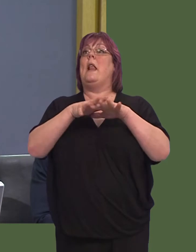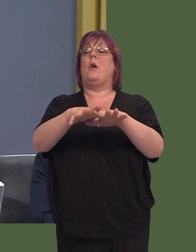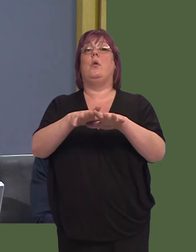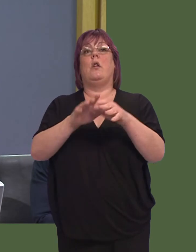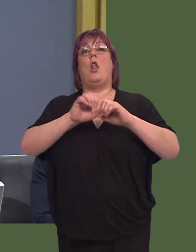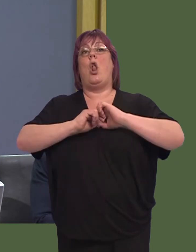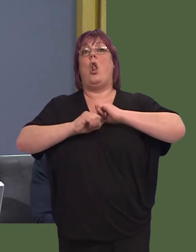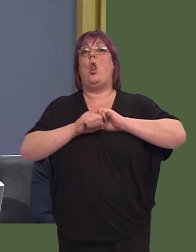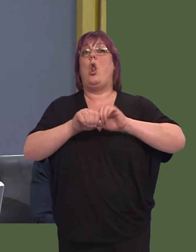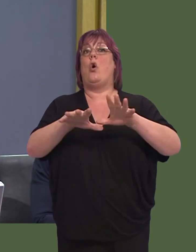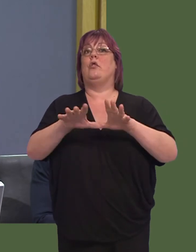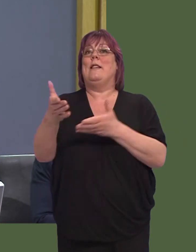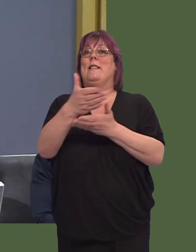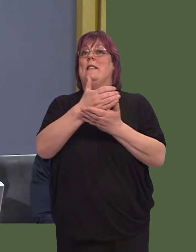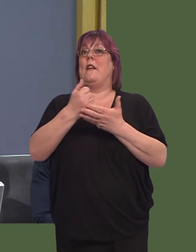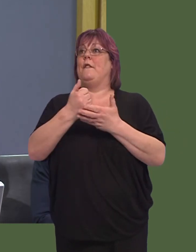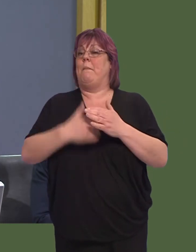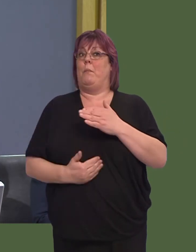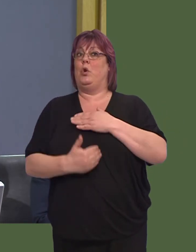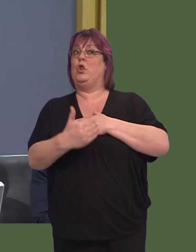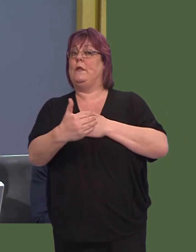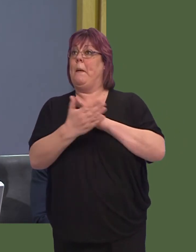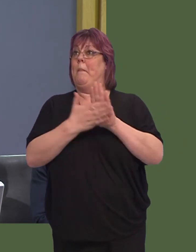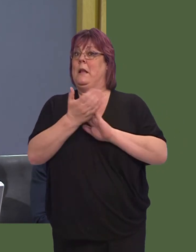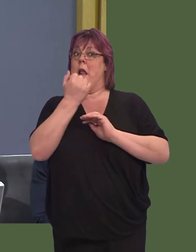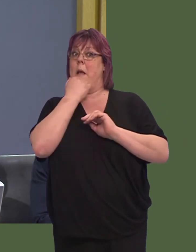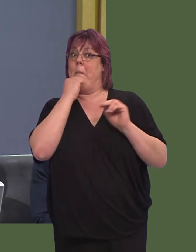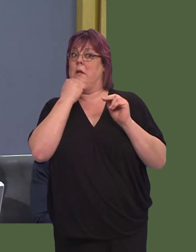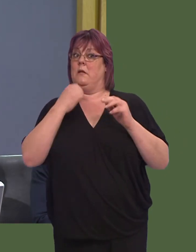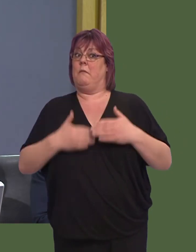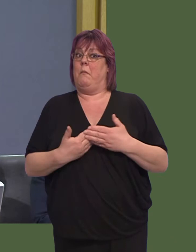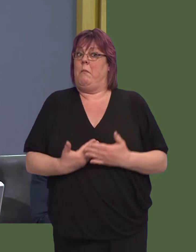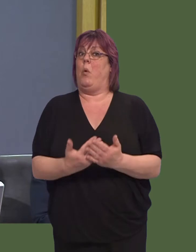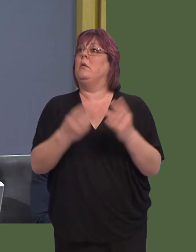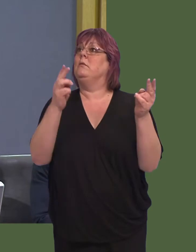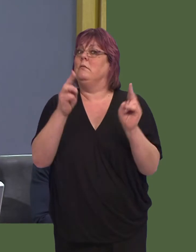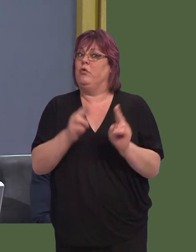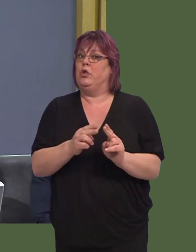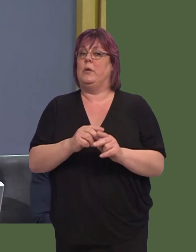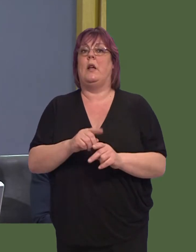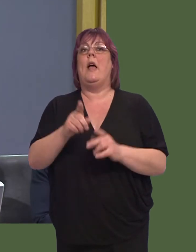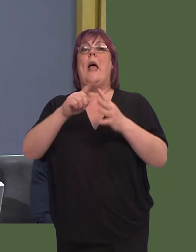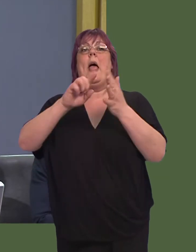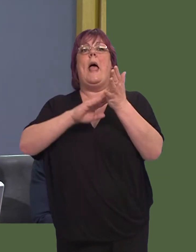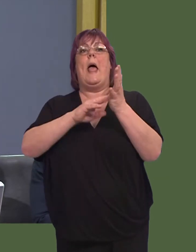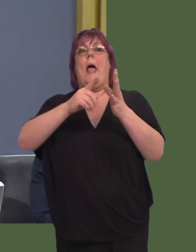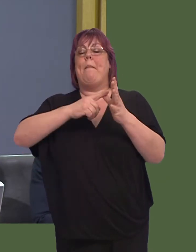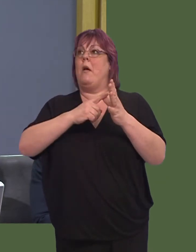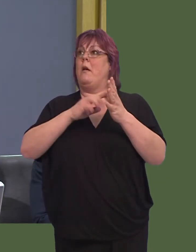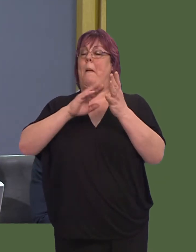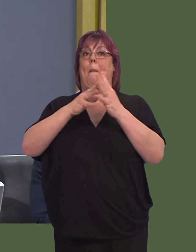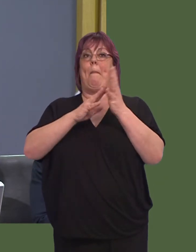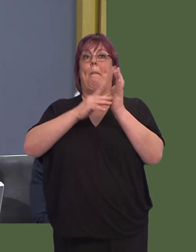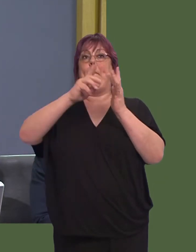in March last year has sought to reduce the risk of stillbirth. A study conducted by Emma Mills of St Woolas Hospital's